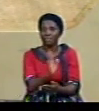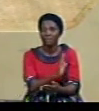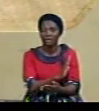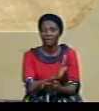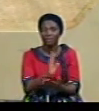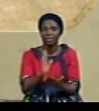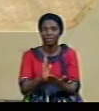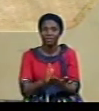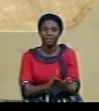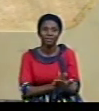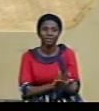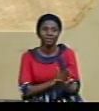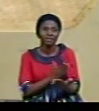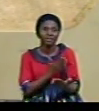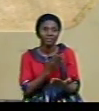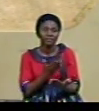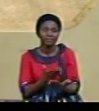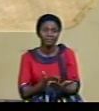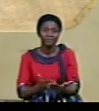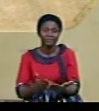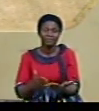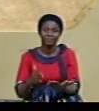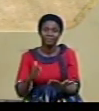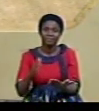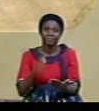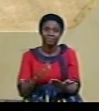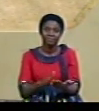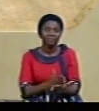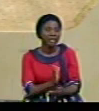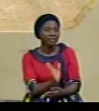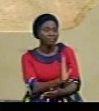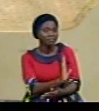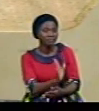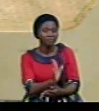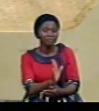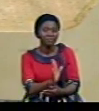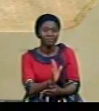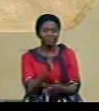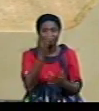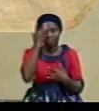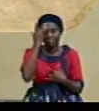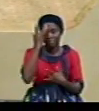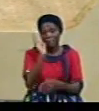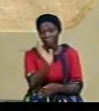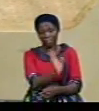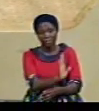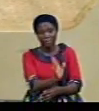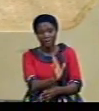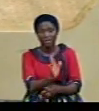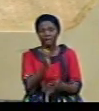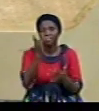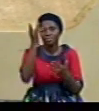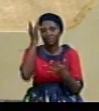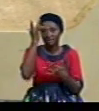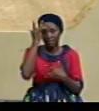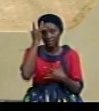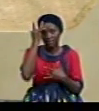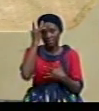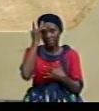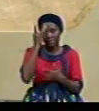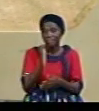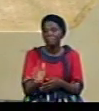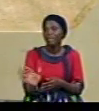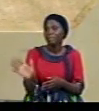bye bye bye bye sickness bye bye